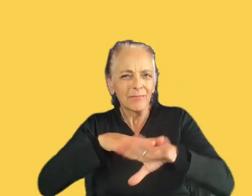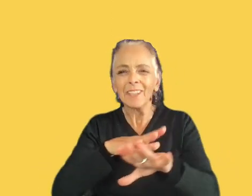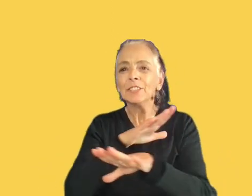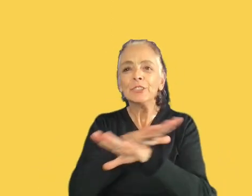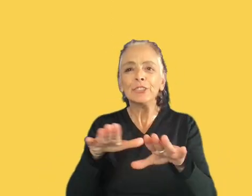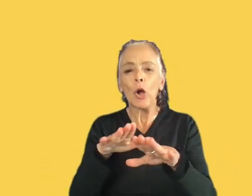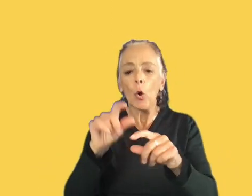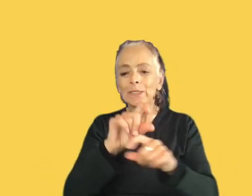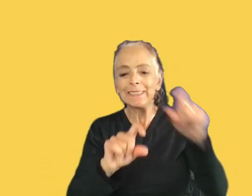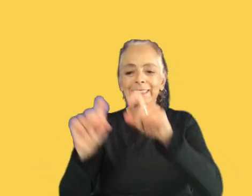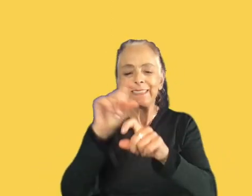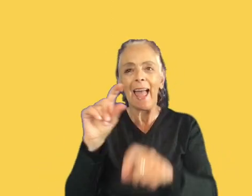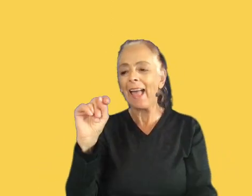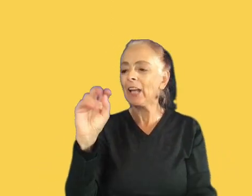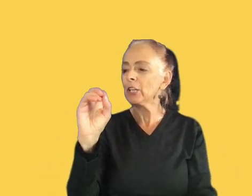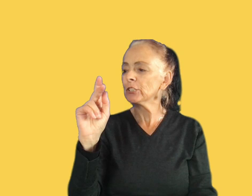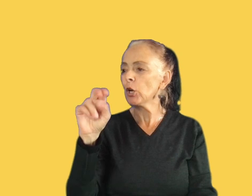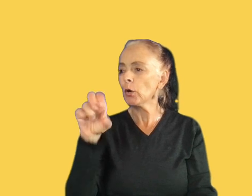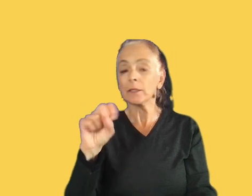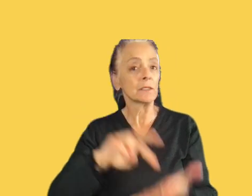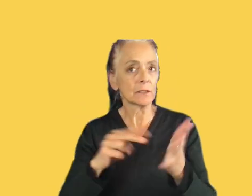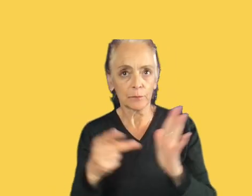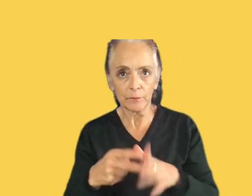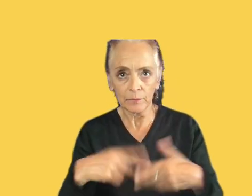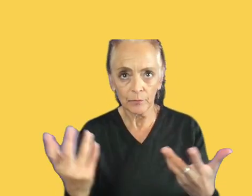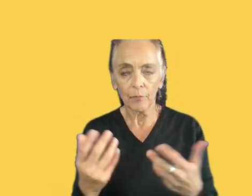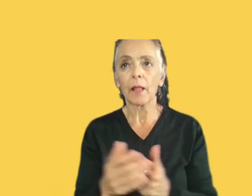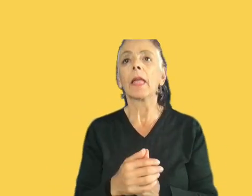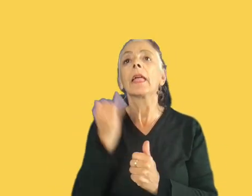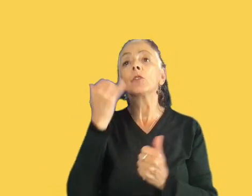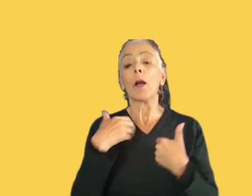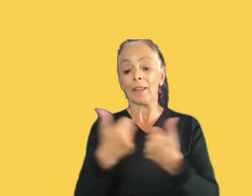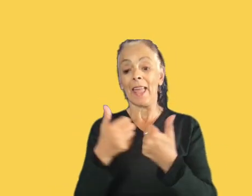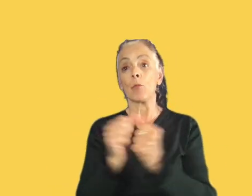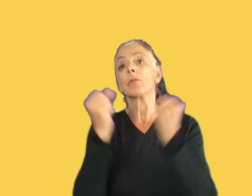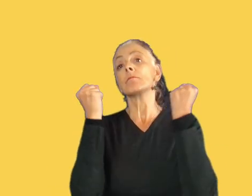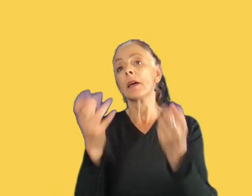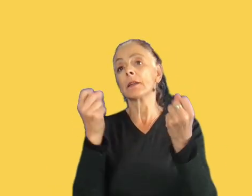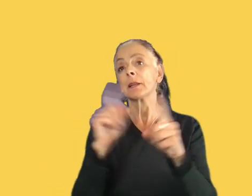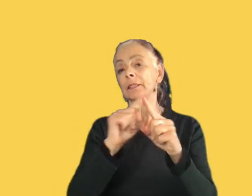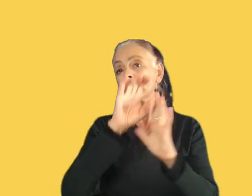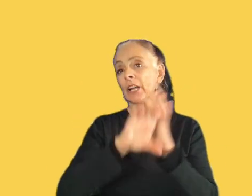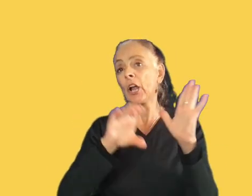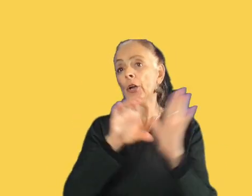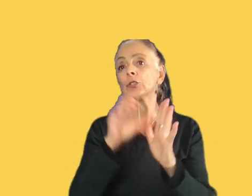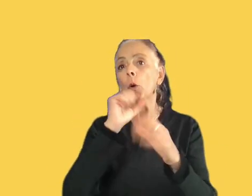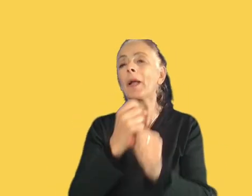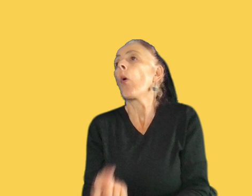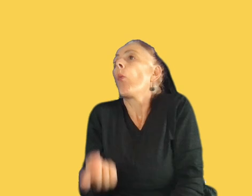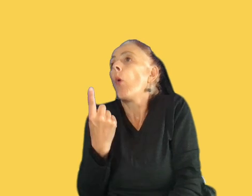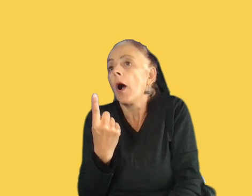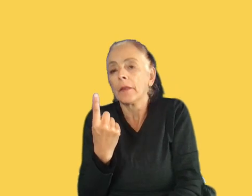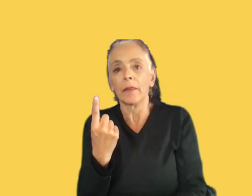stack tokens. And what I mean by this is that if you have a game with a lot of different characters, don't make one of